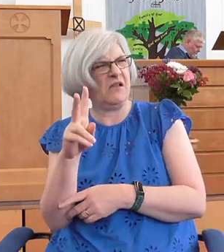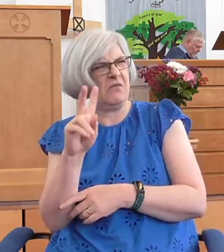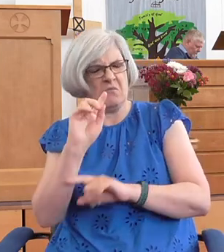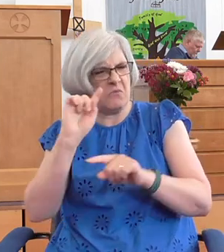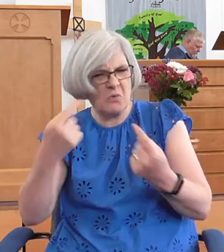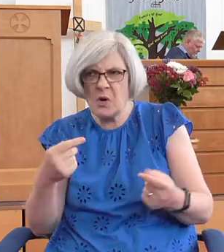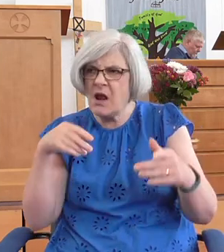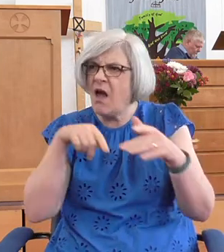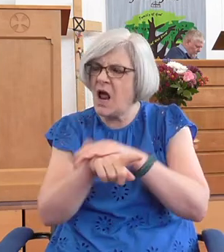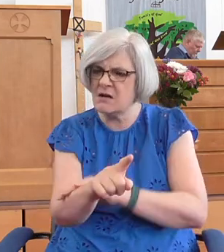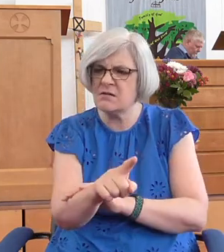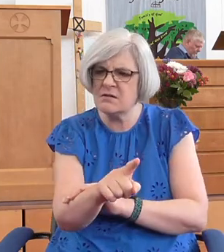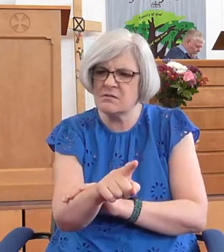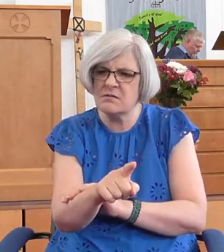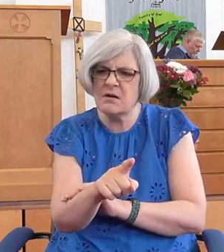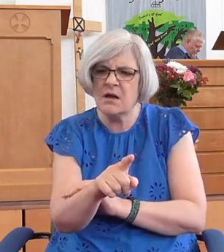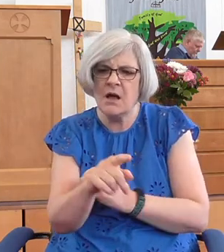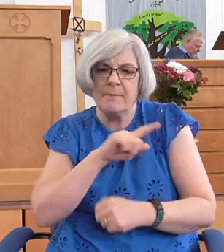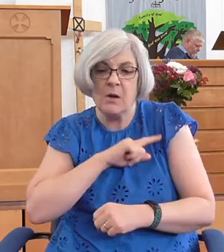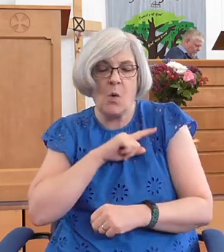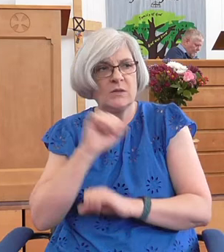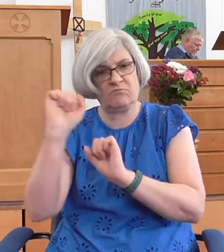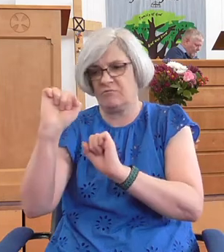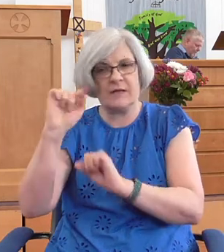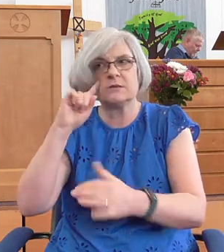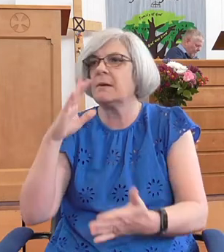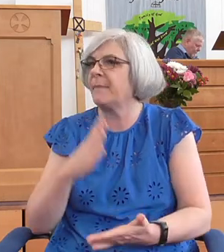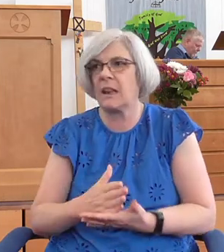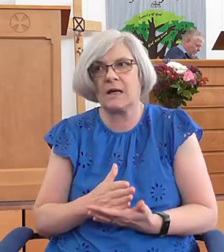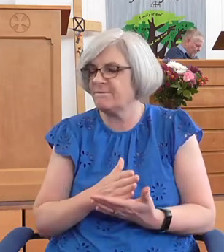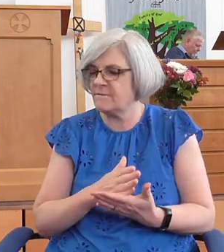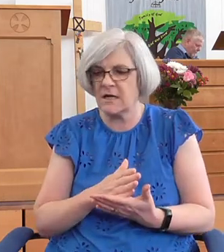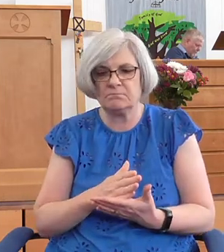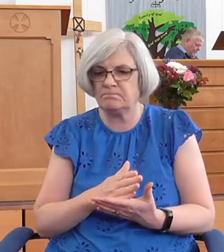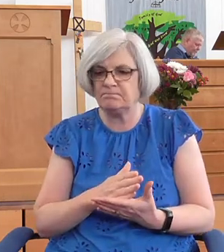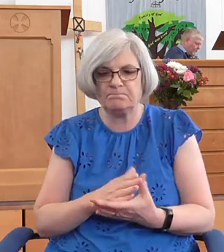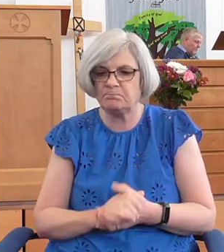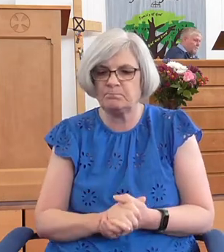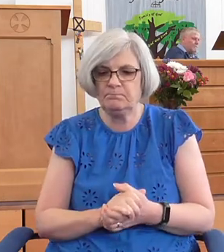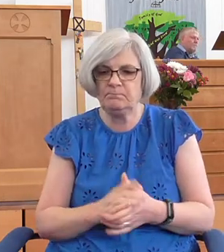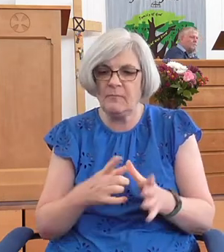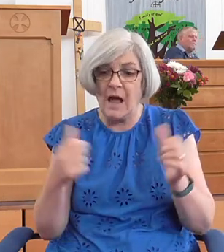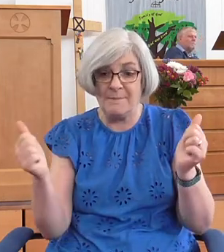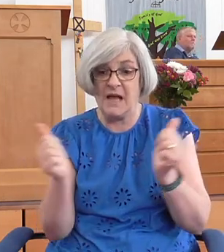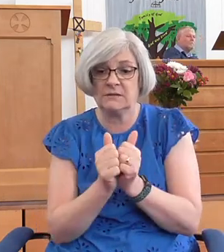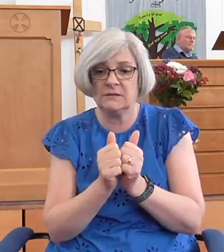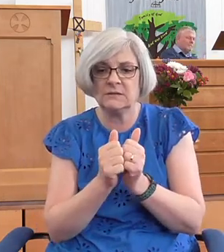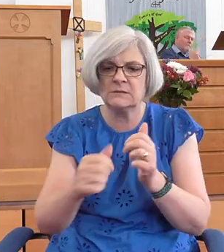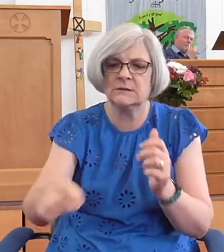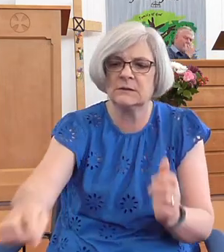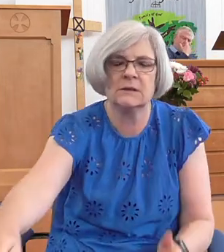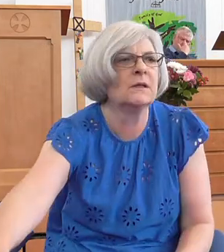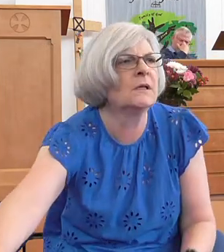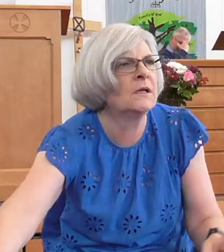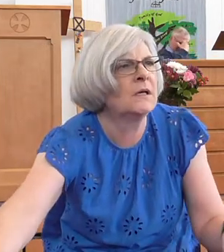not able to enter because of their unbelief." Amen.